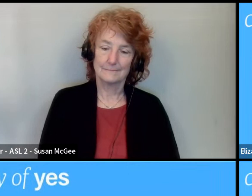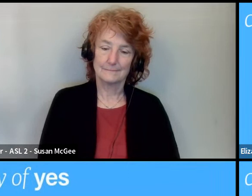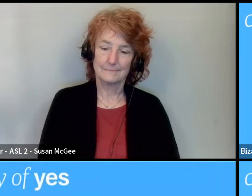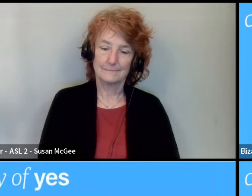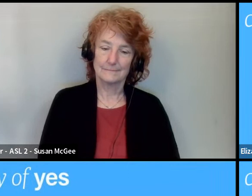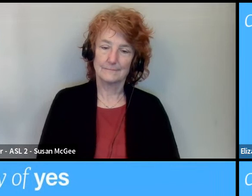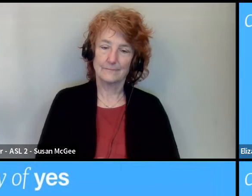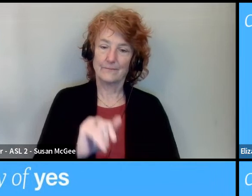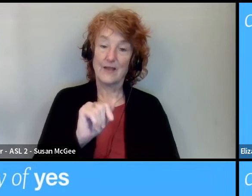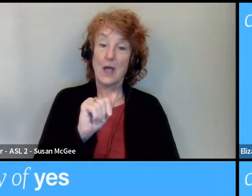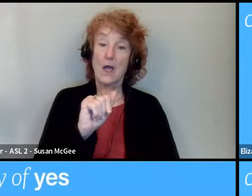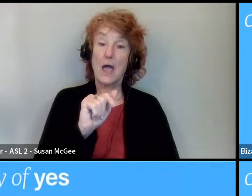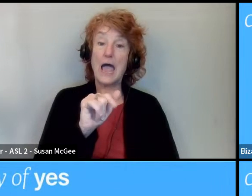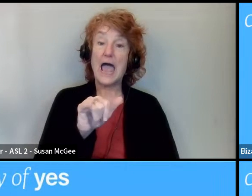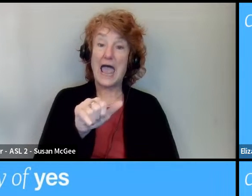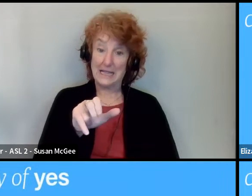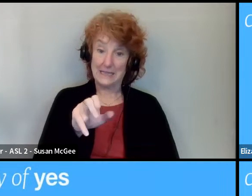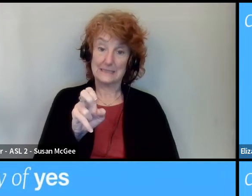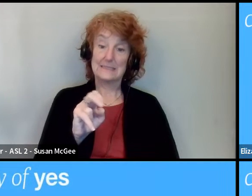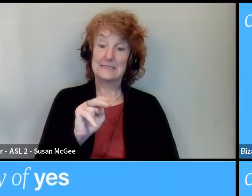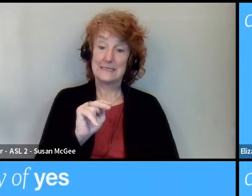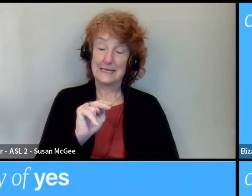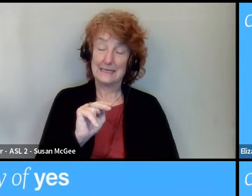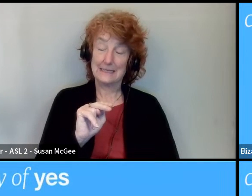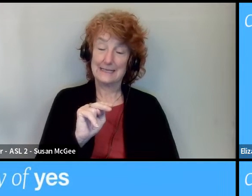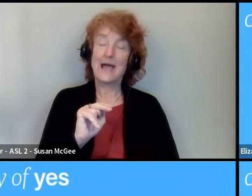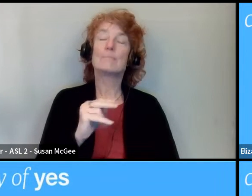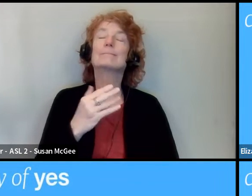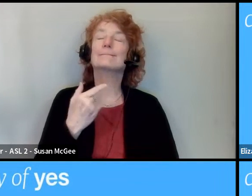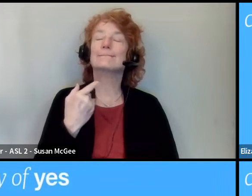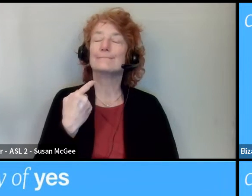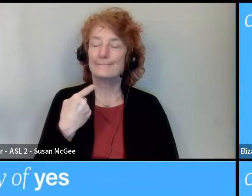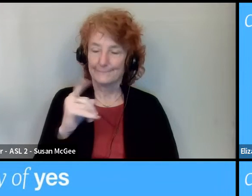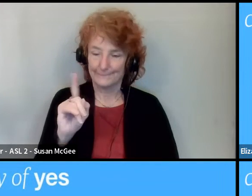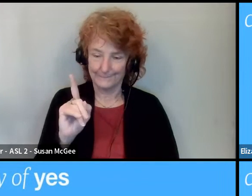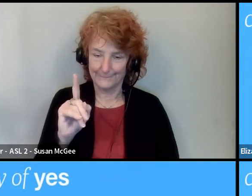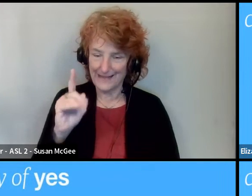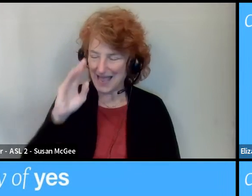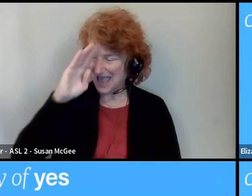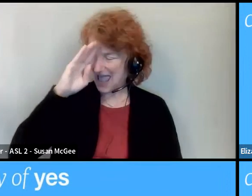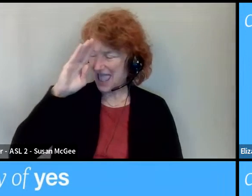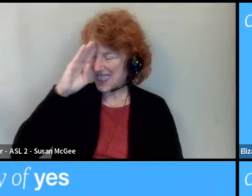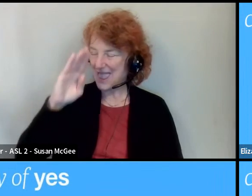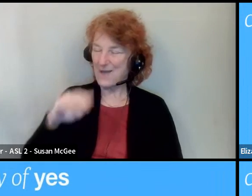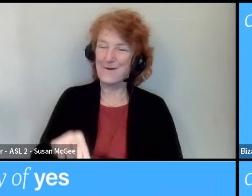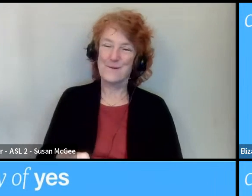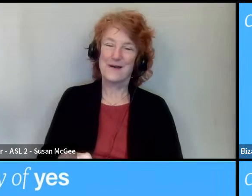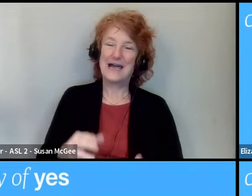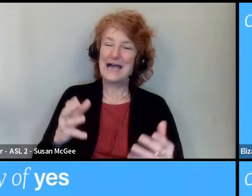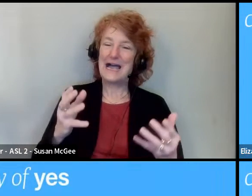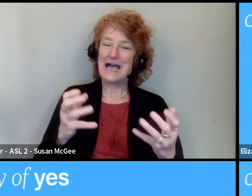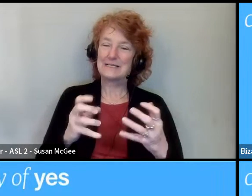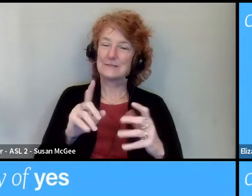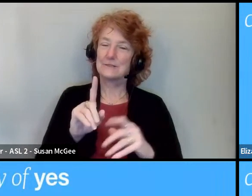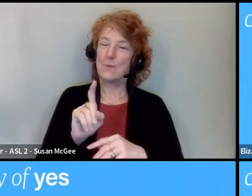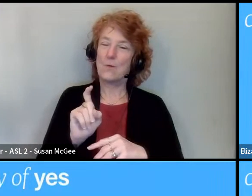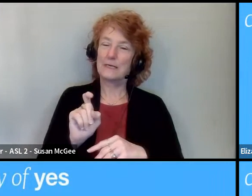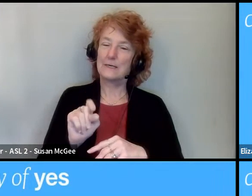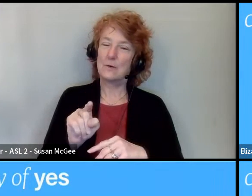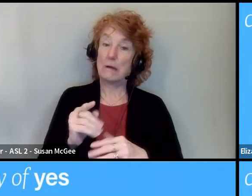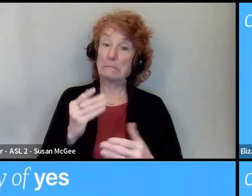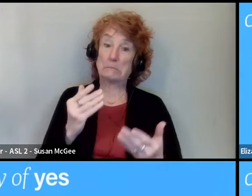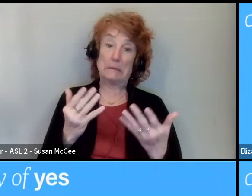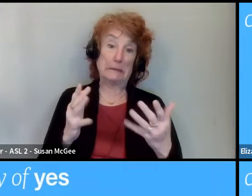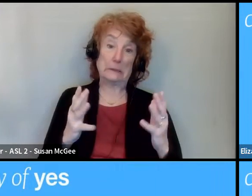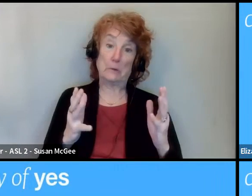Allison is in. Allison, there you go. Yes. Hello. I actually just wanted to ask, I may have missed this,